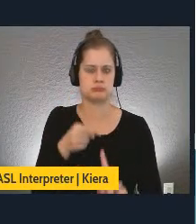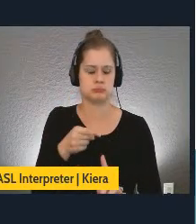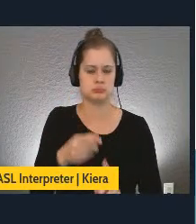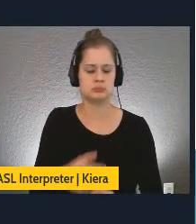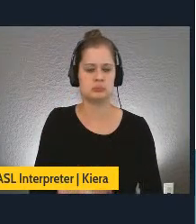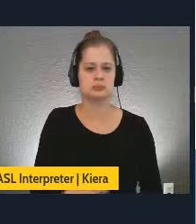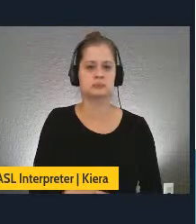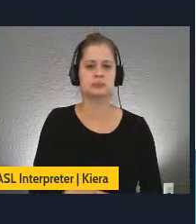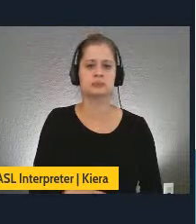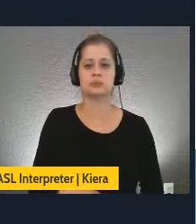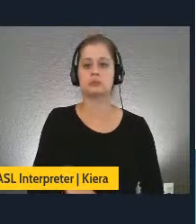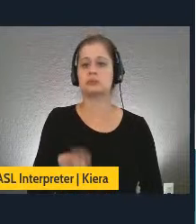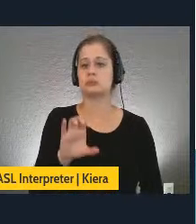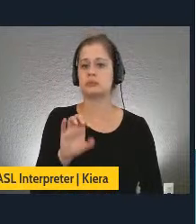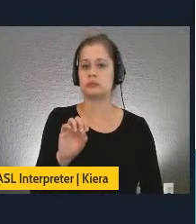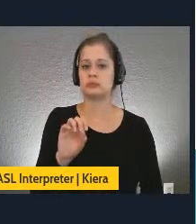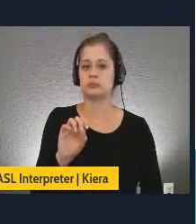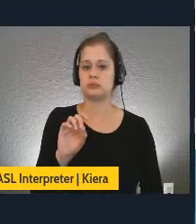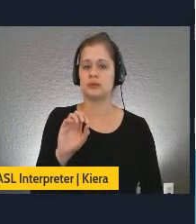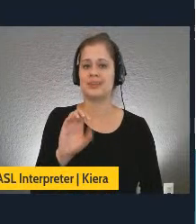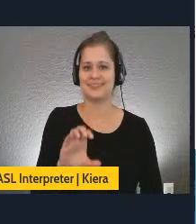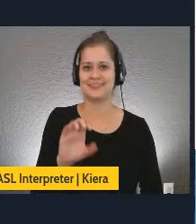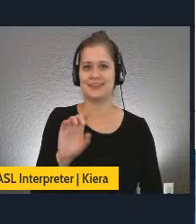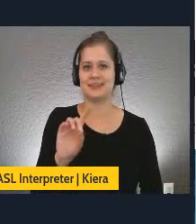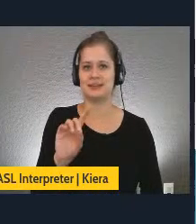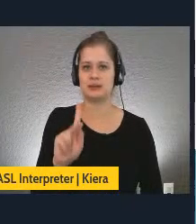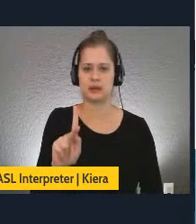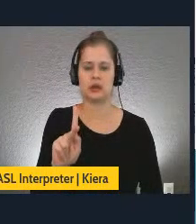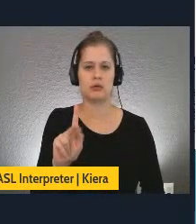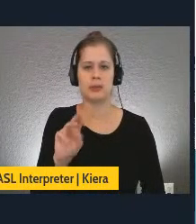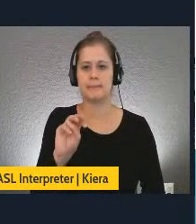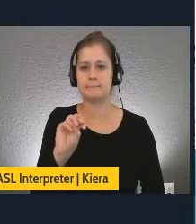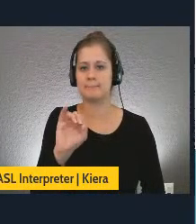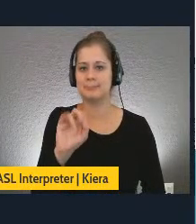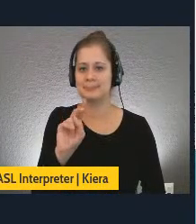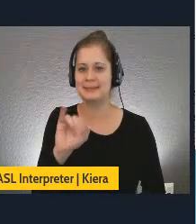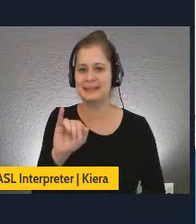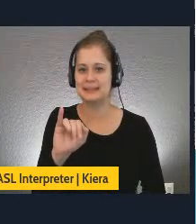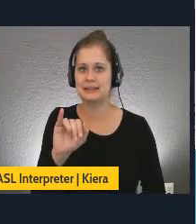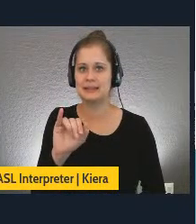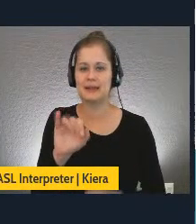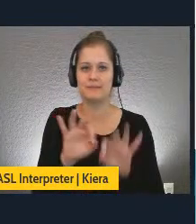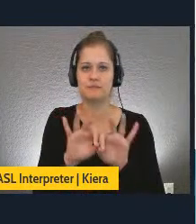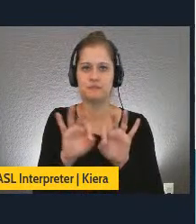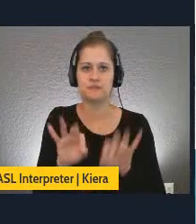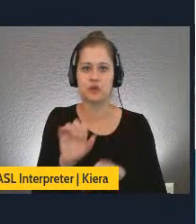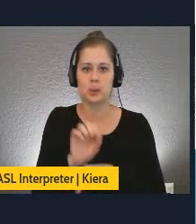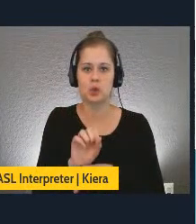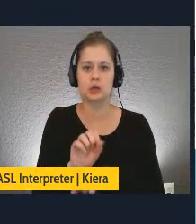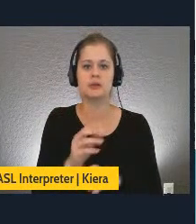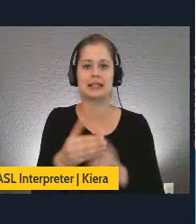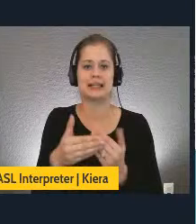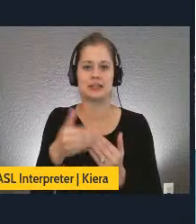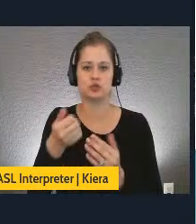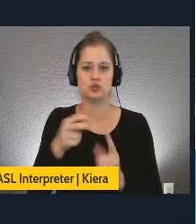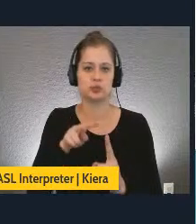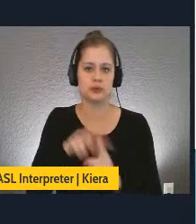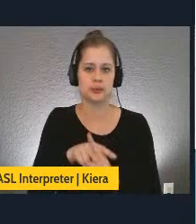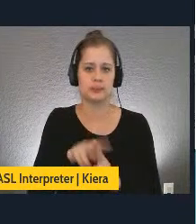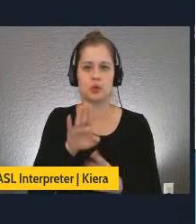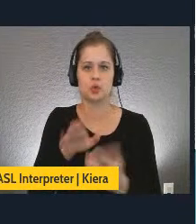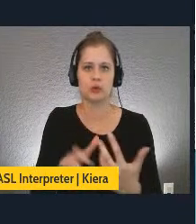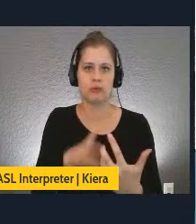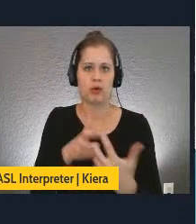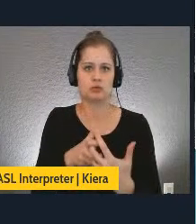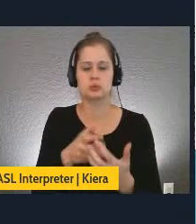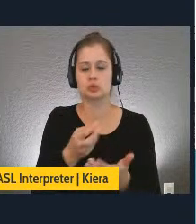the CDK provider framework is a mini framework, making it easier to implement custom resources.